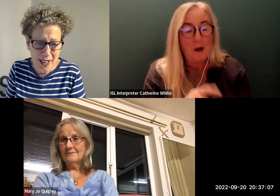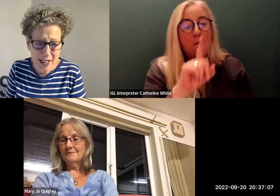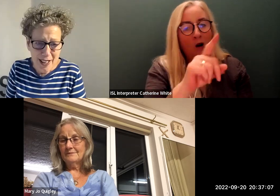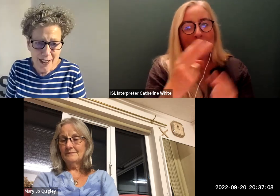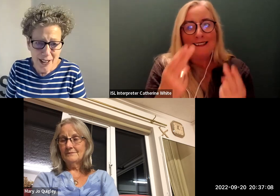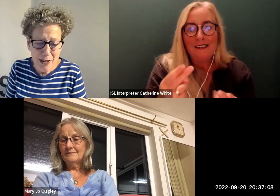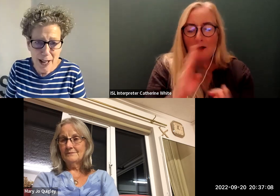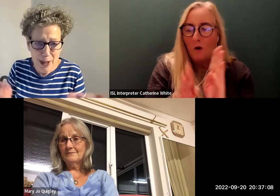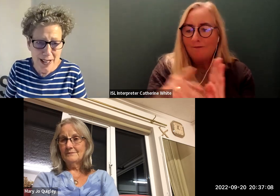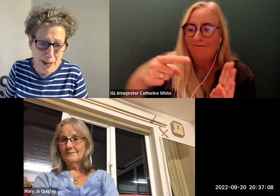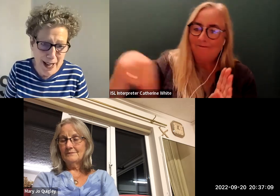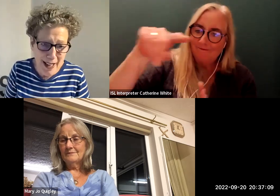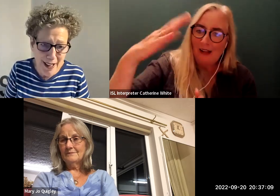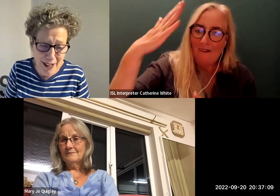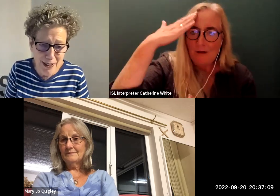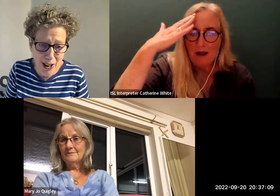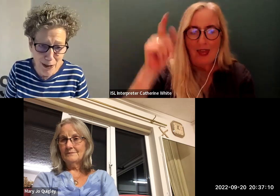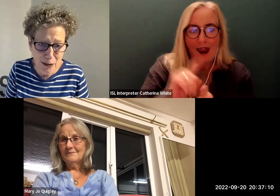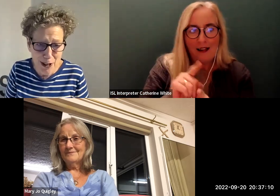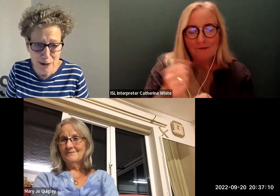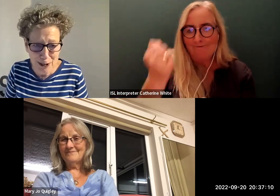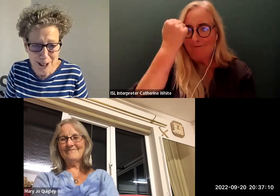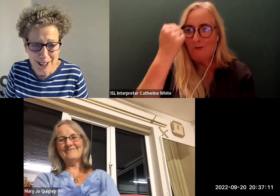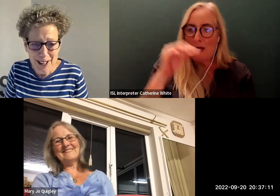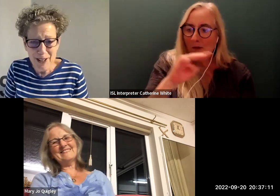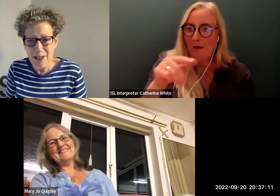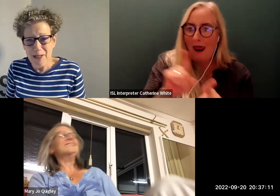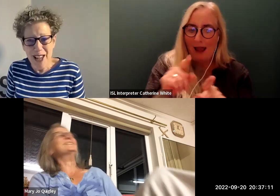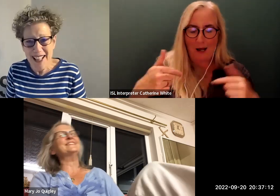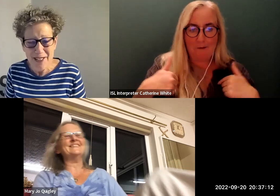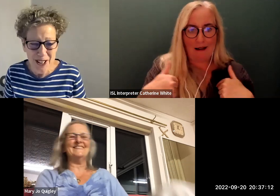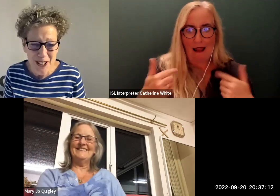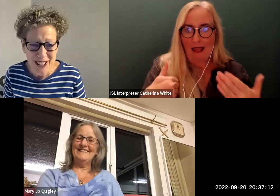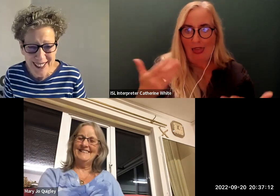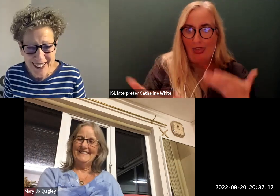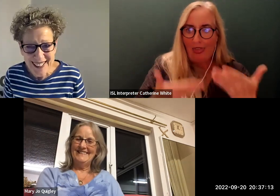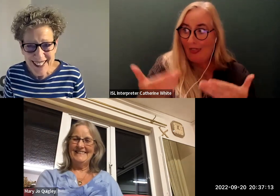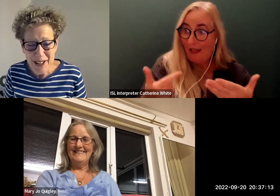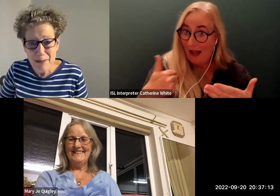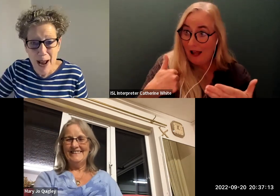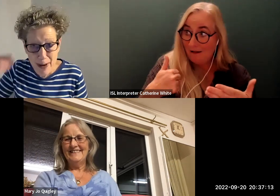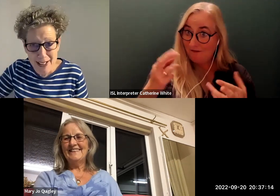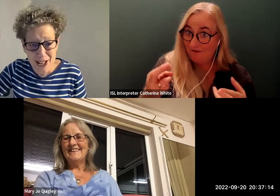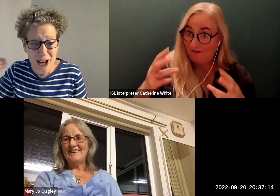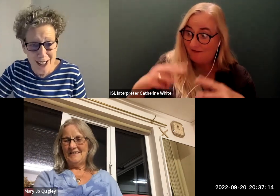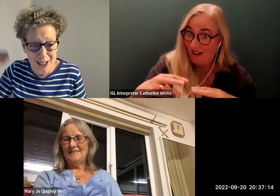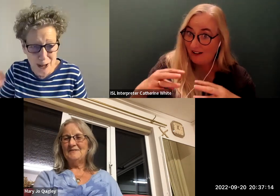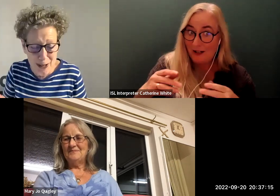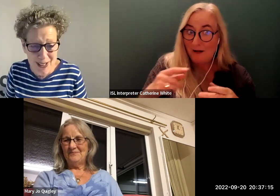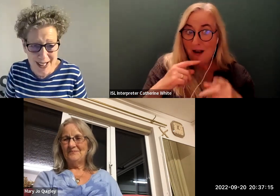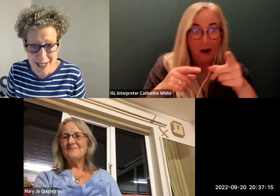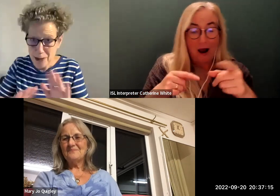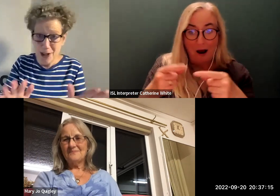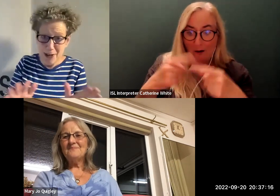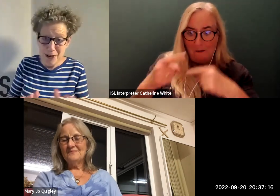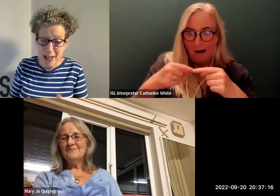that, nitwits like me aren't fearful of getting it wrong. Back to the child in all of